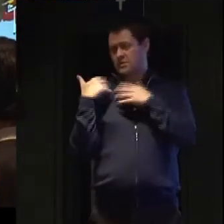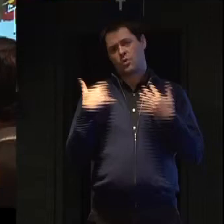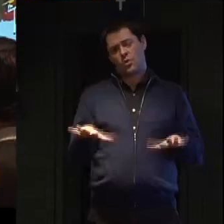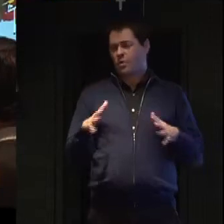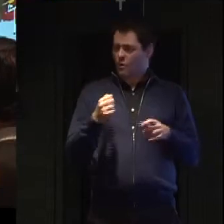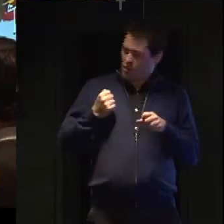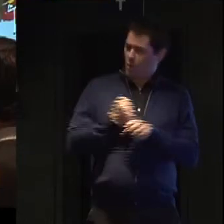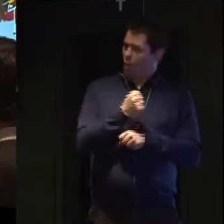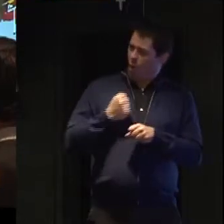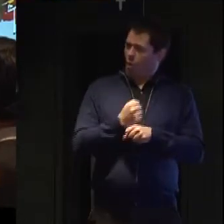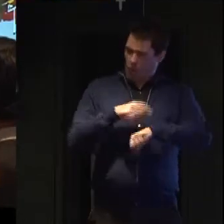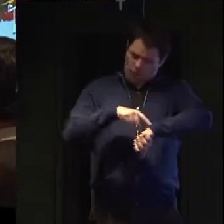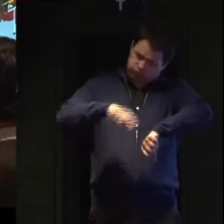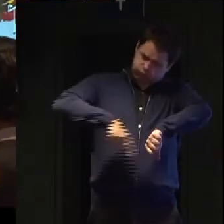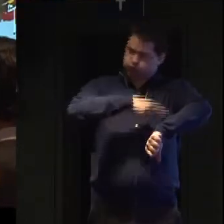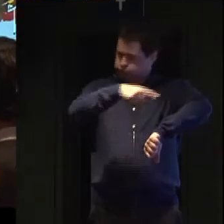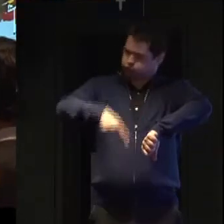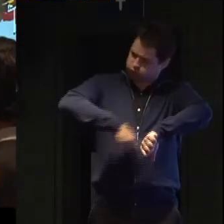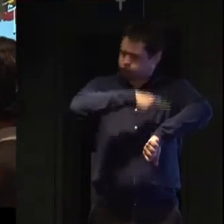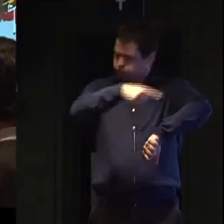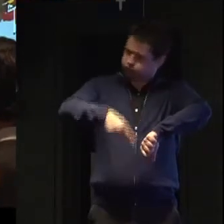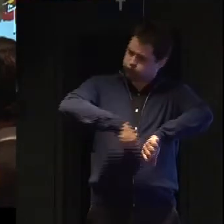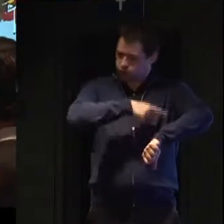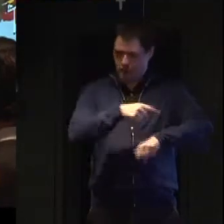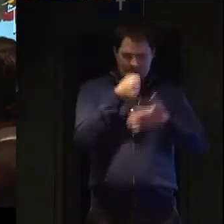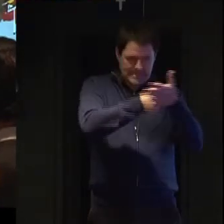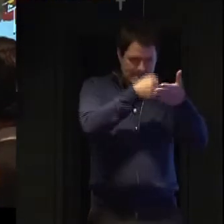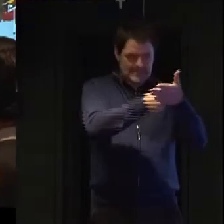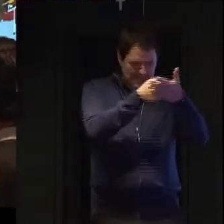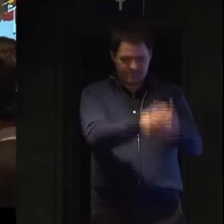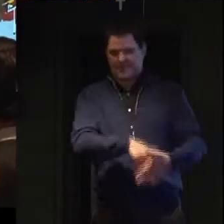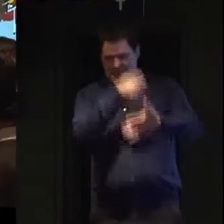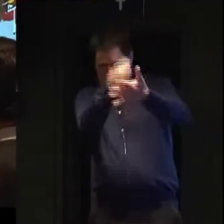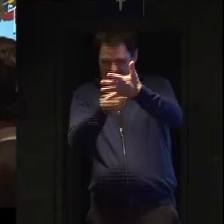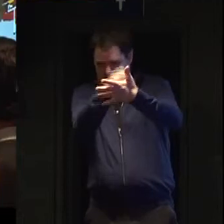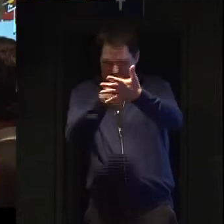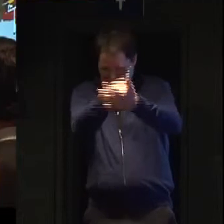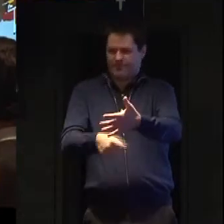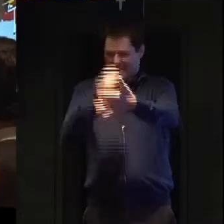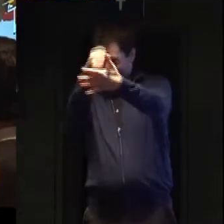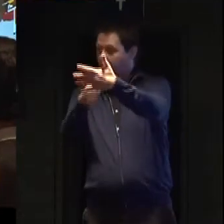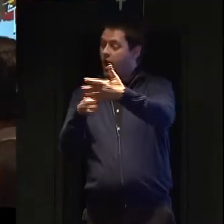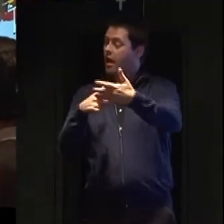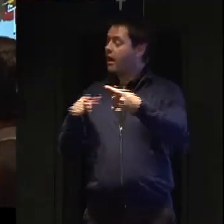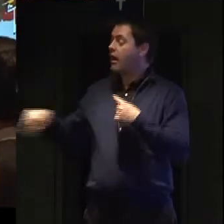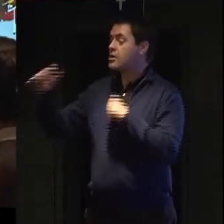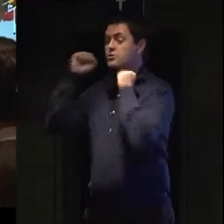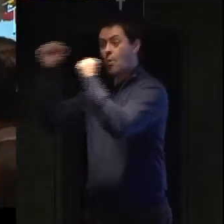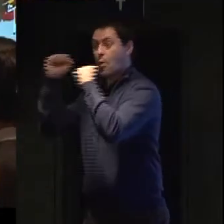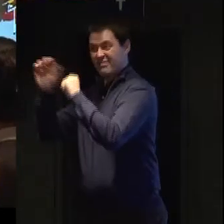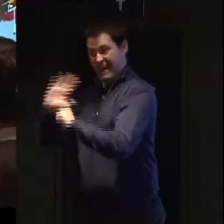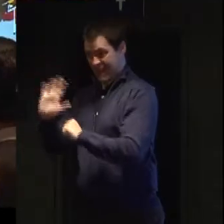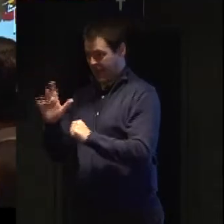to work incredible hours. And they always seem to be fighting battles. And that's not generally with the supporters. They're generally having to fight internal